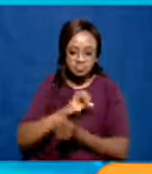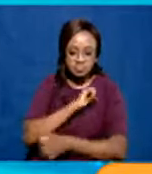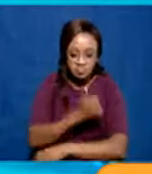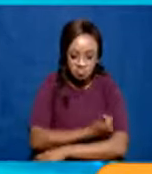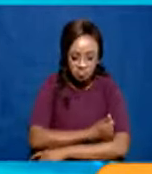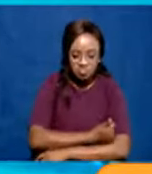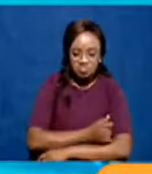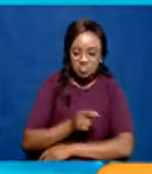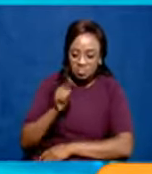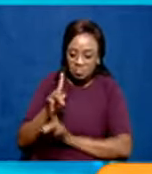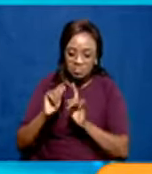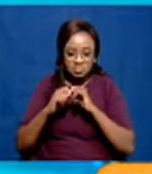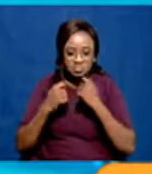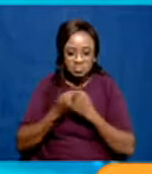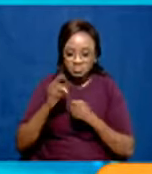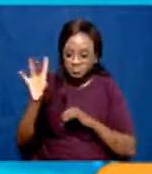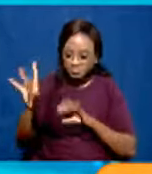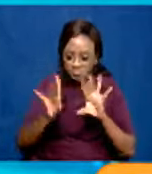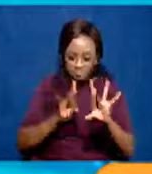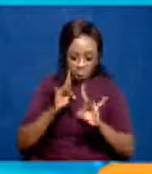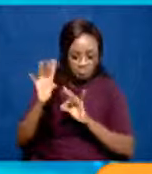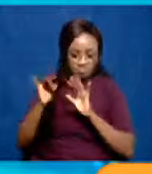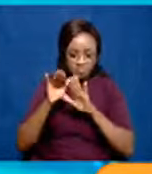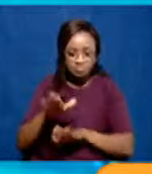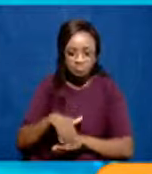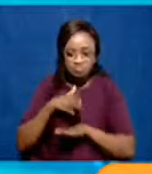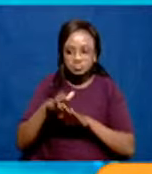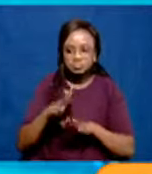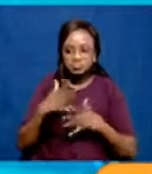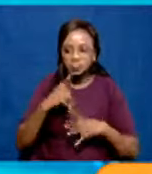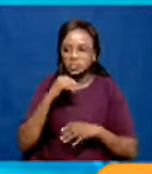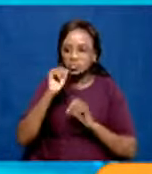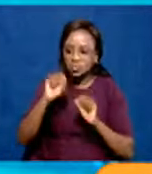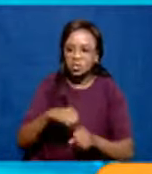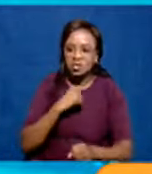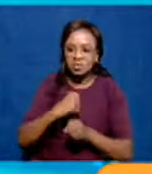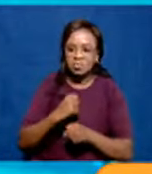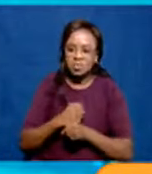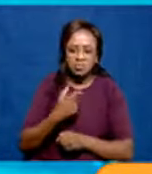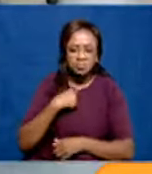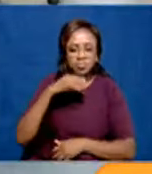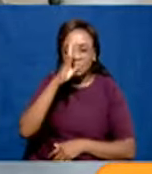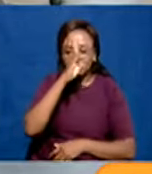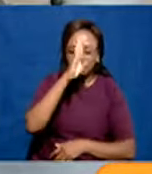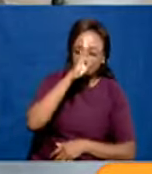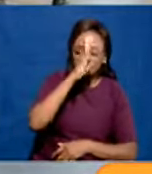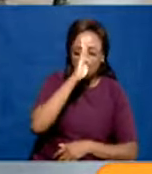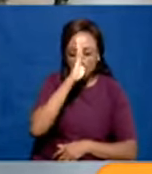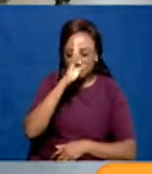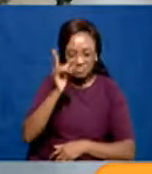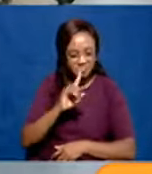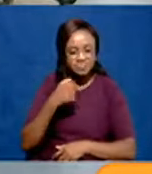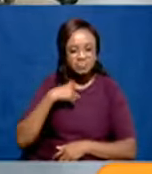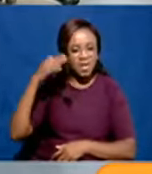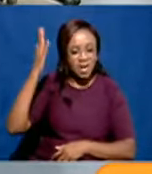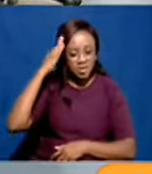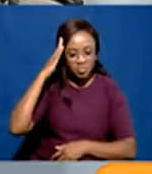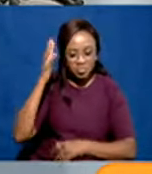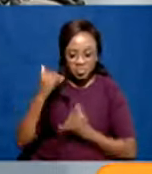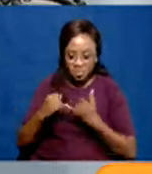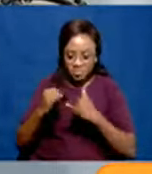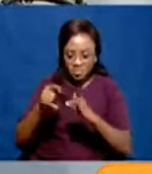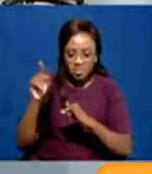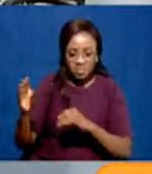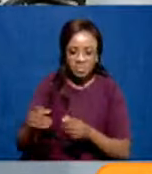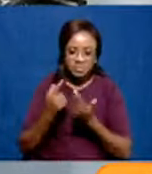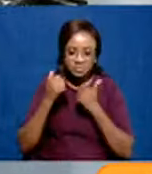been very carefully chosen as well. And it's a team of competent people. So I've got no doubt that the execution of this thing is going to be disciplined. All right. So